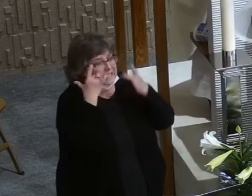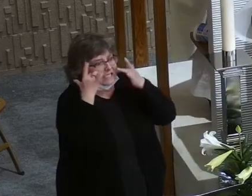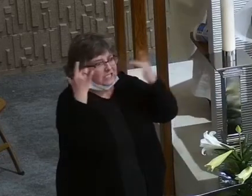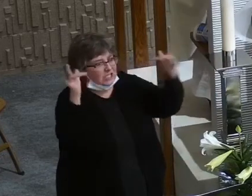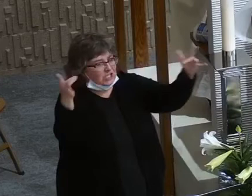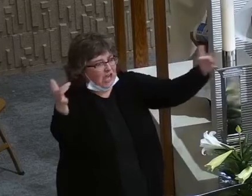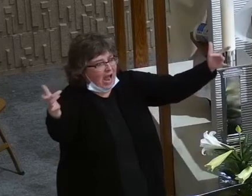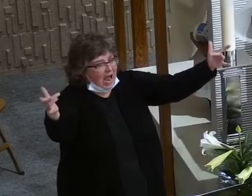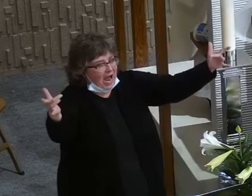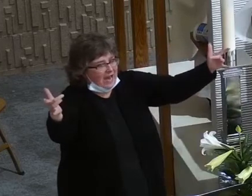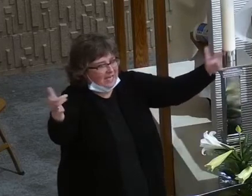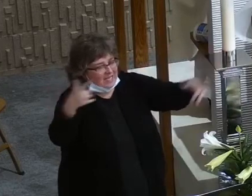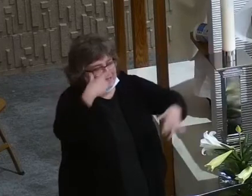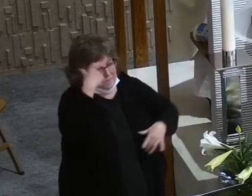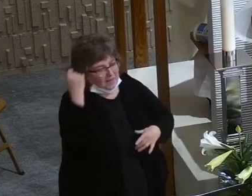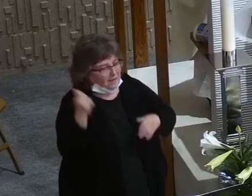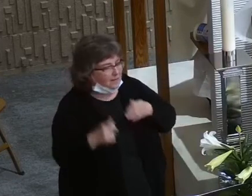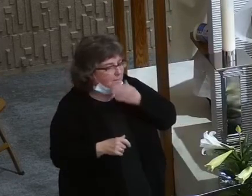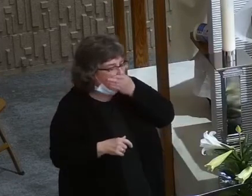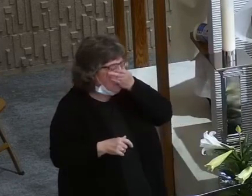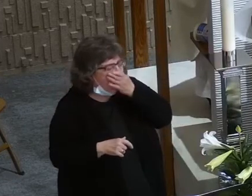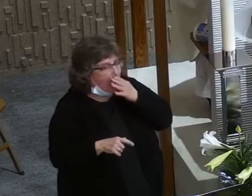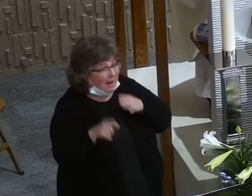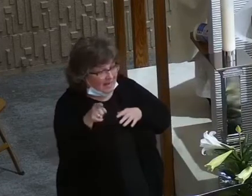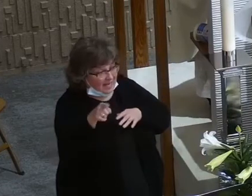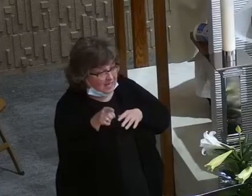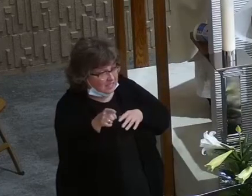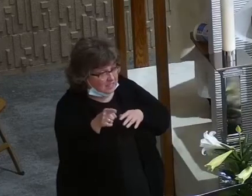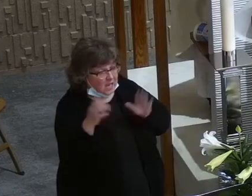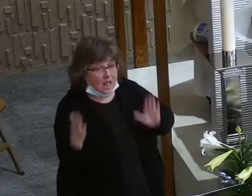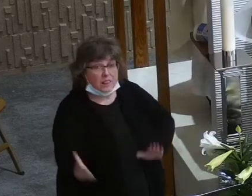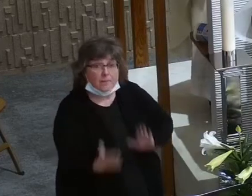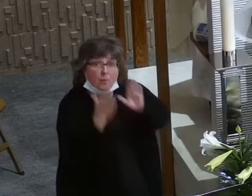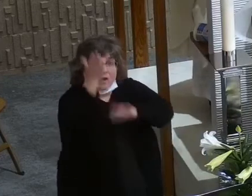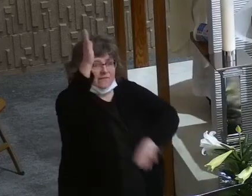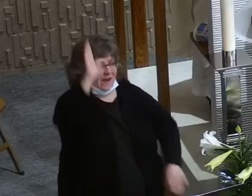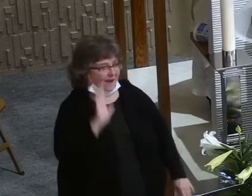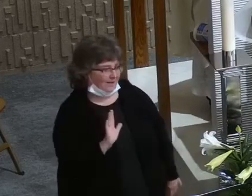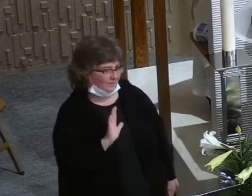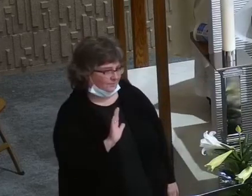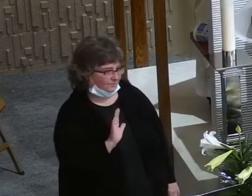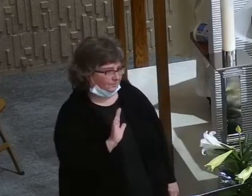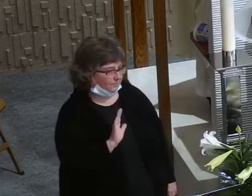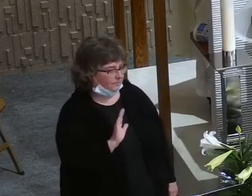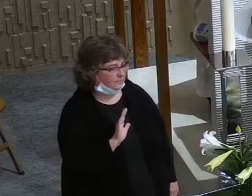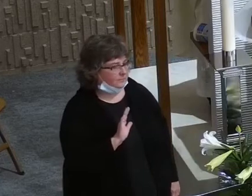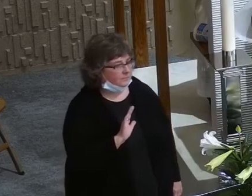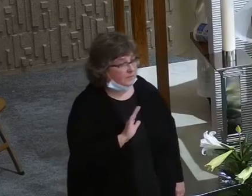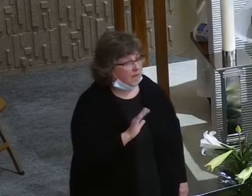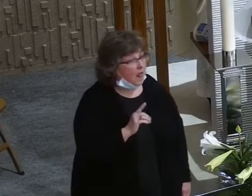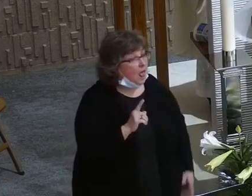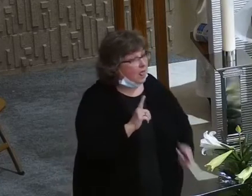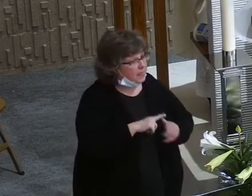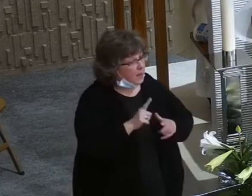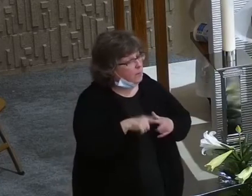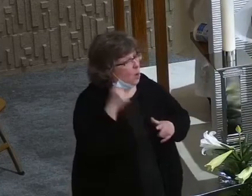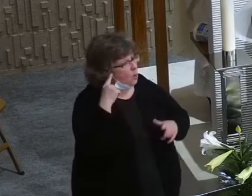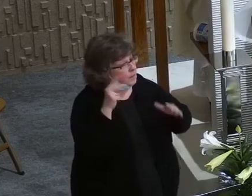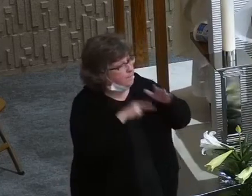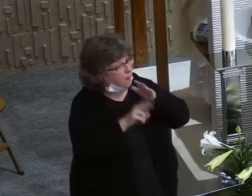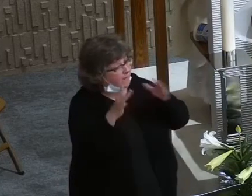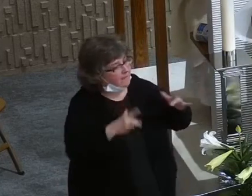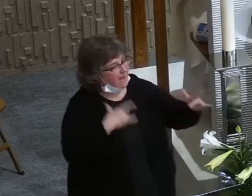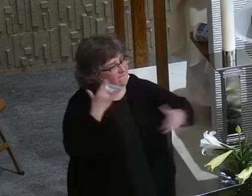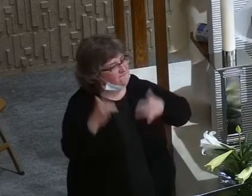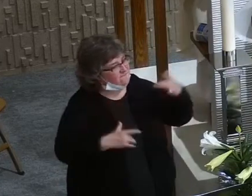radiate because he was in the presence of God. And then we heard Ezekiel the prophet, he was